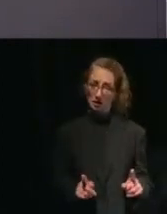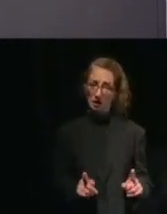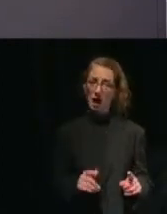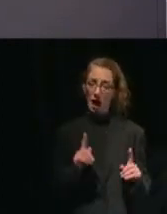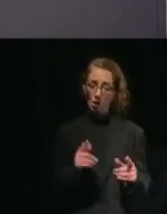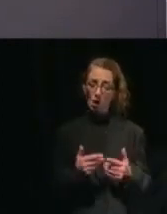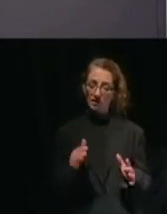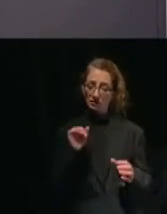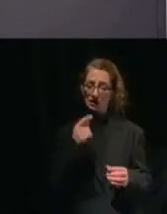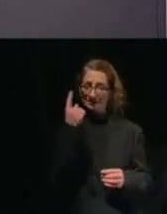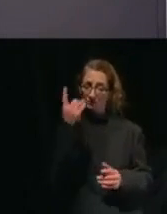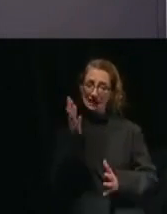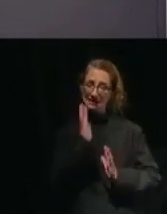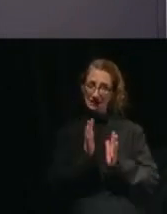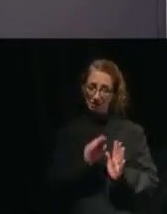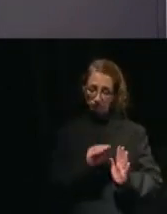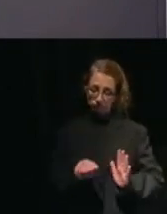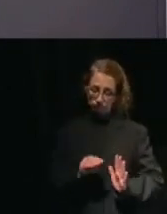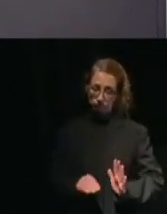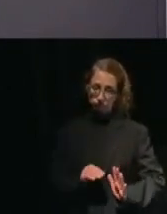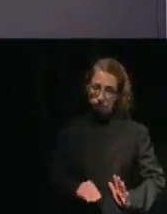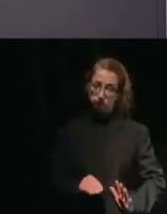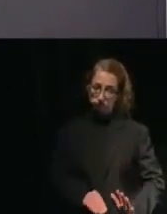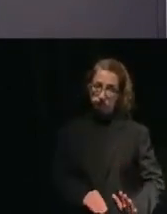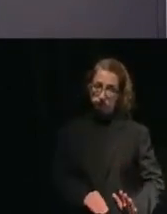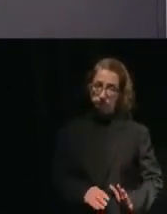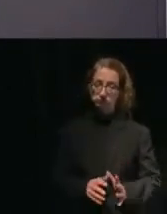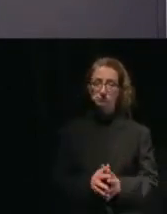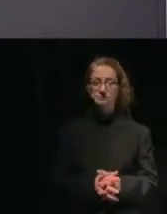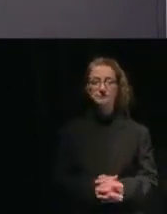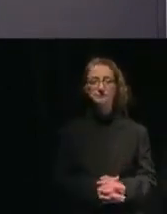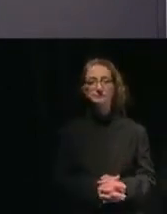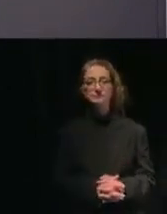fields, we could freely formulate their results.